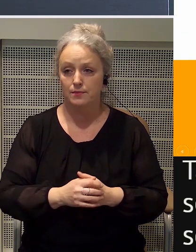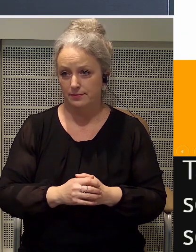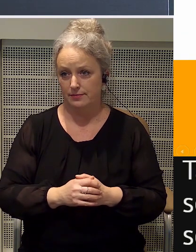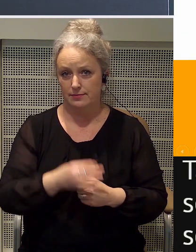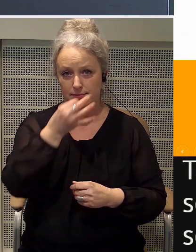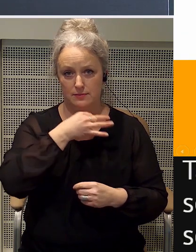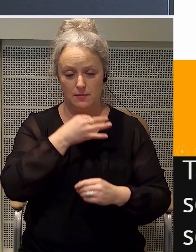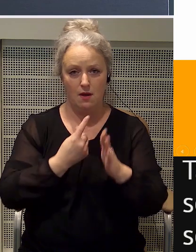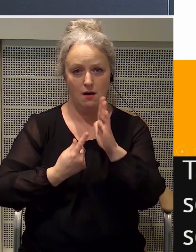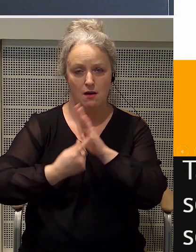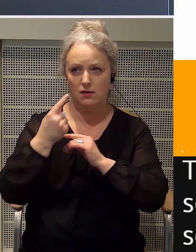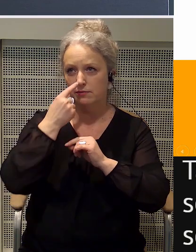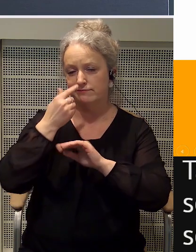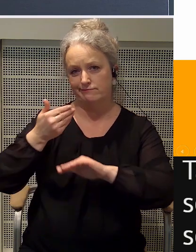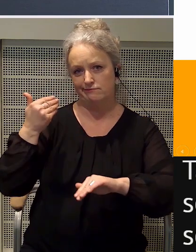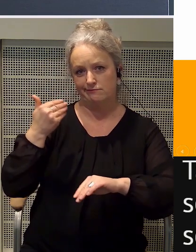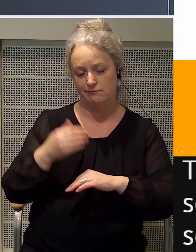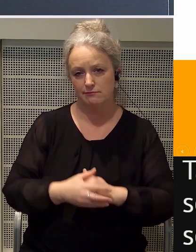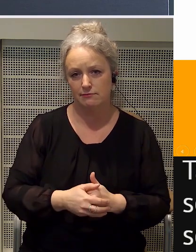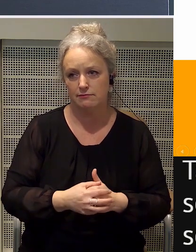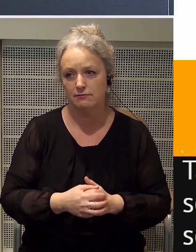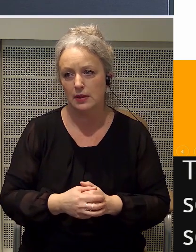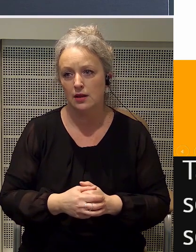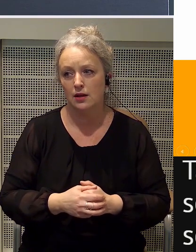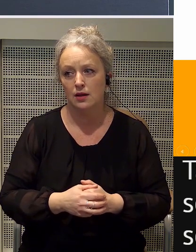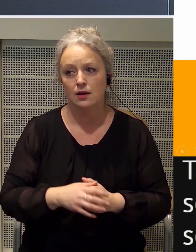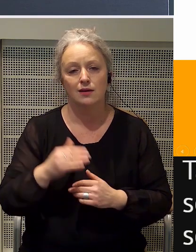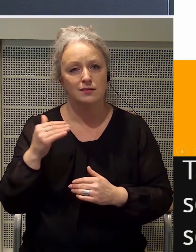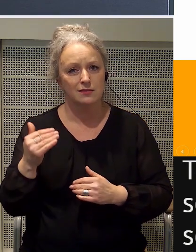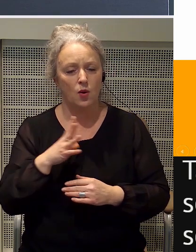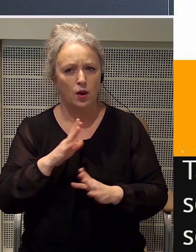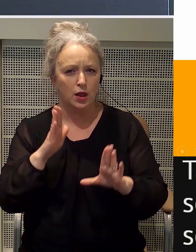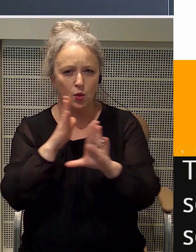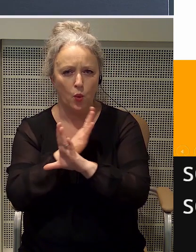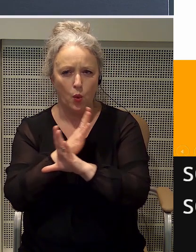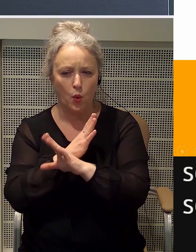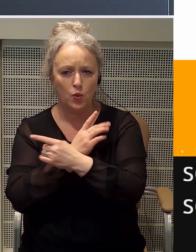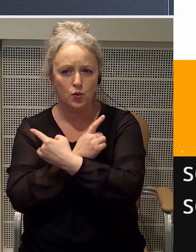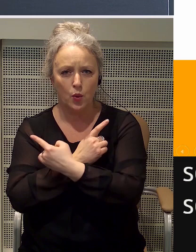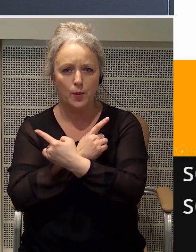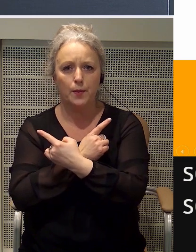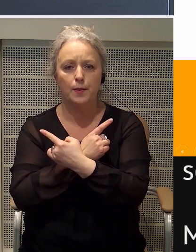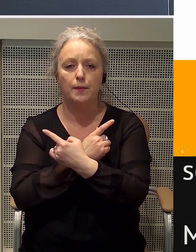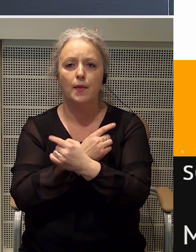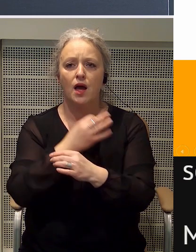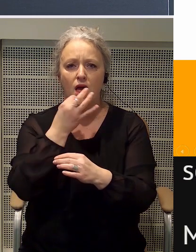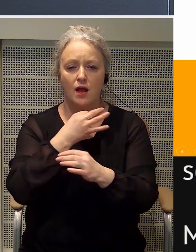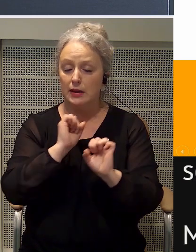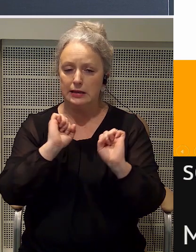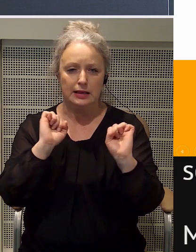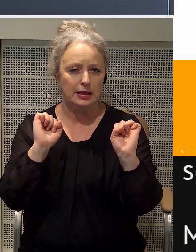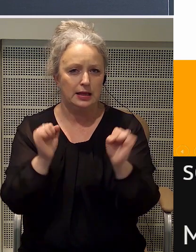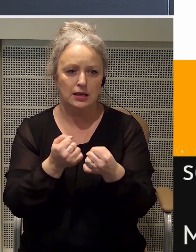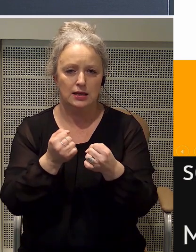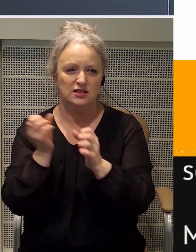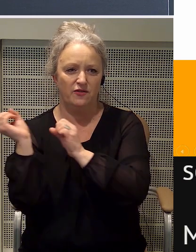Now, the case of Maria. It's quite recent that she started her treatment.